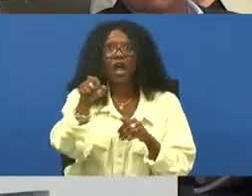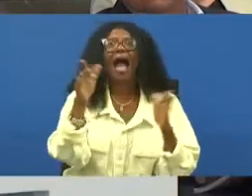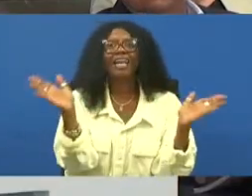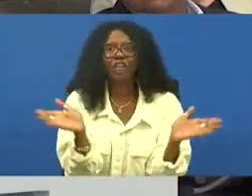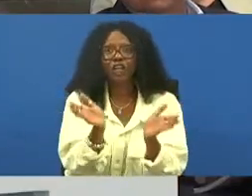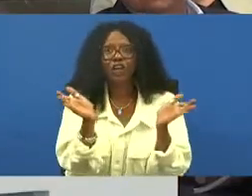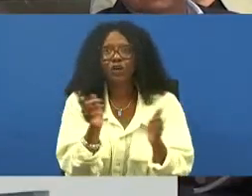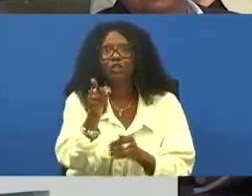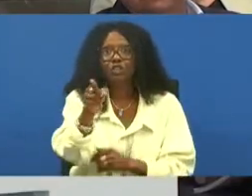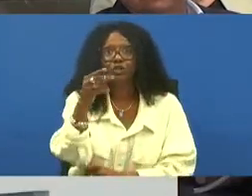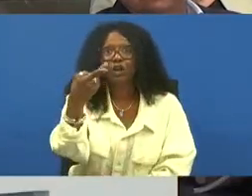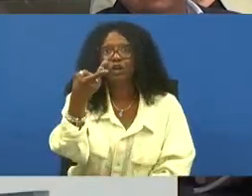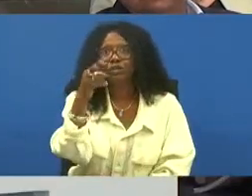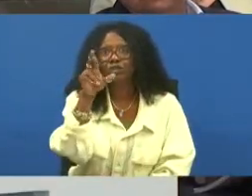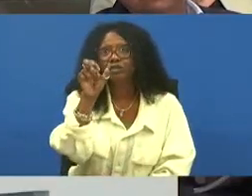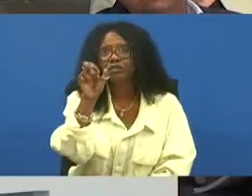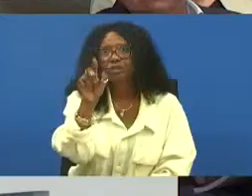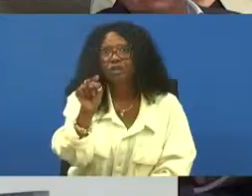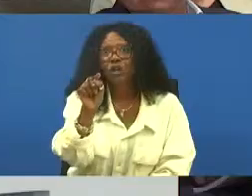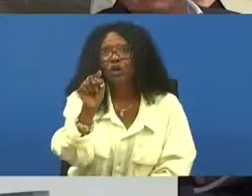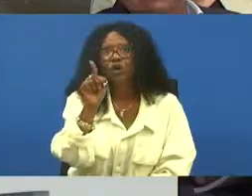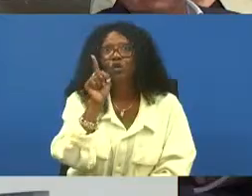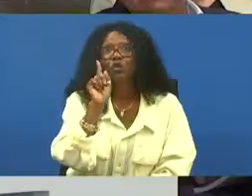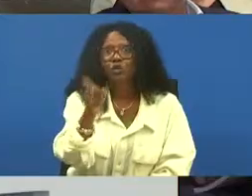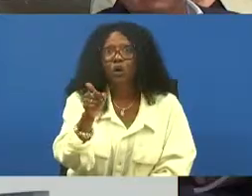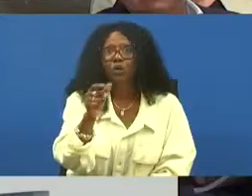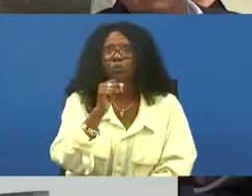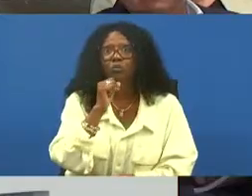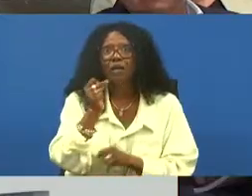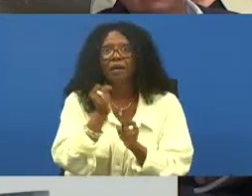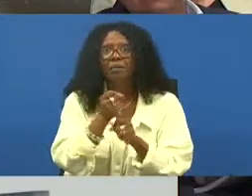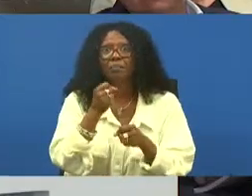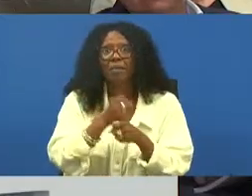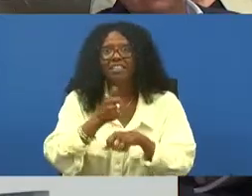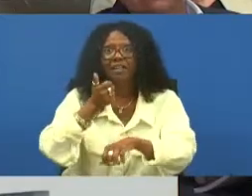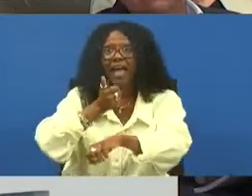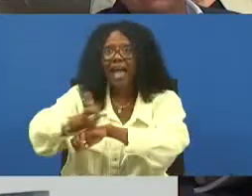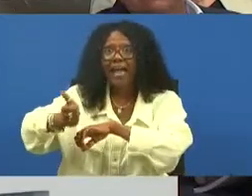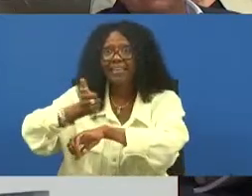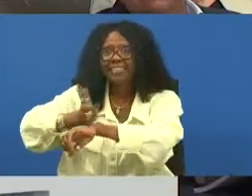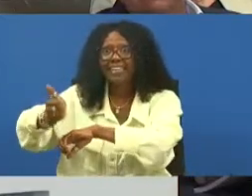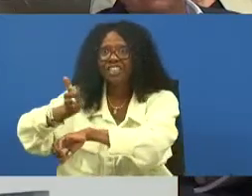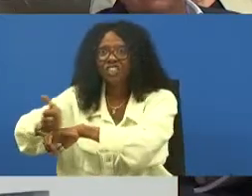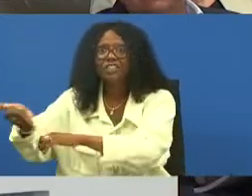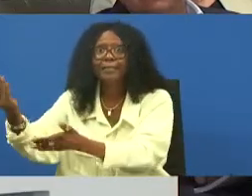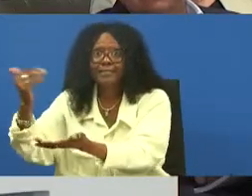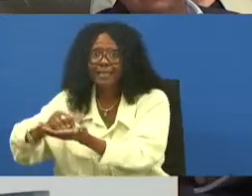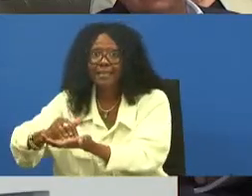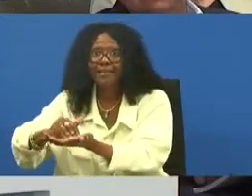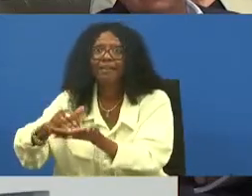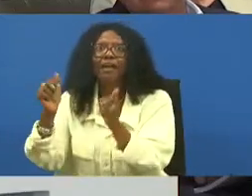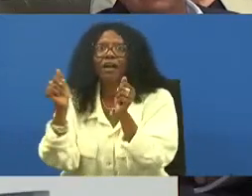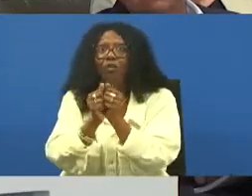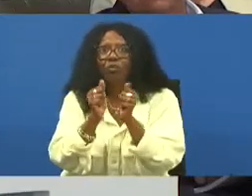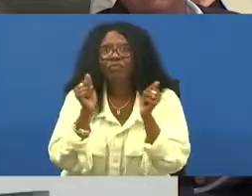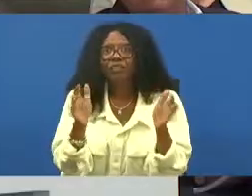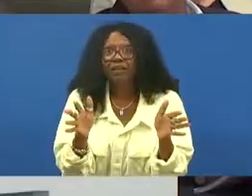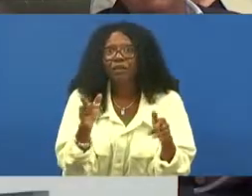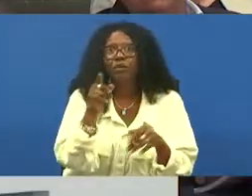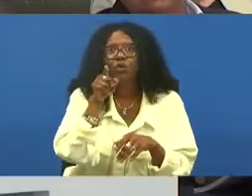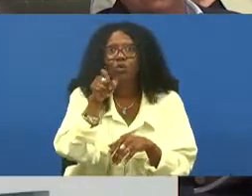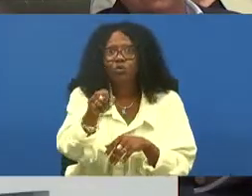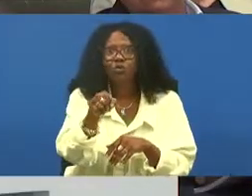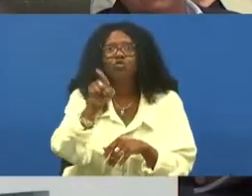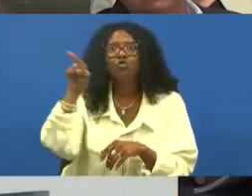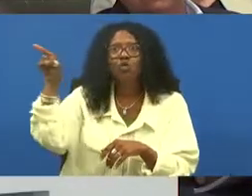you, Mr. Hurst, that don't make those accusations again without you going to the